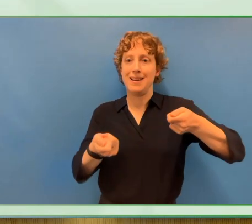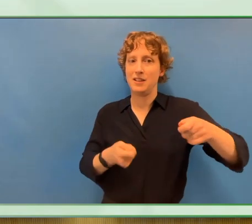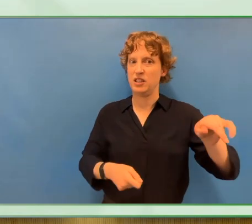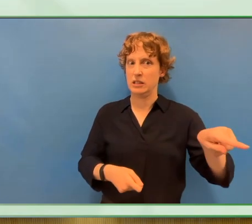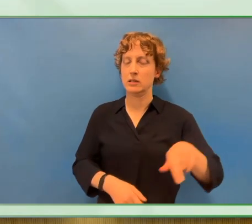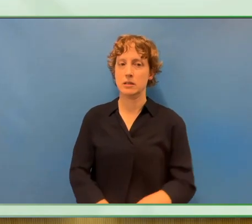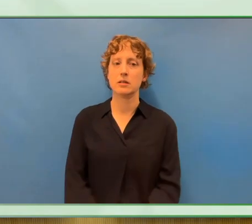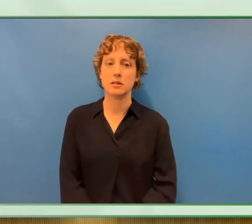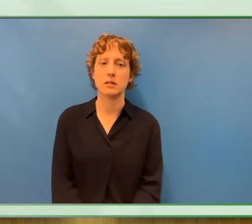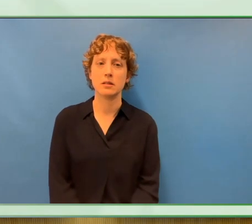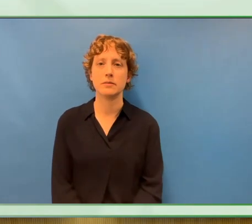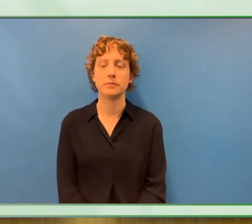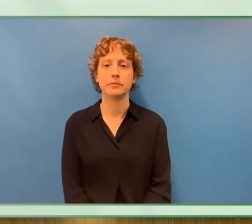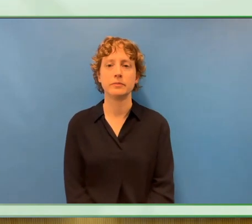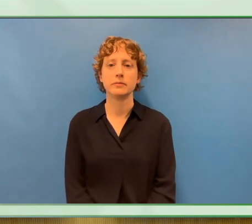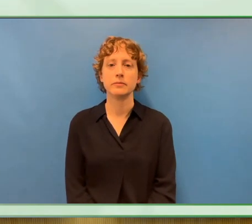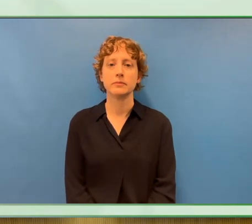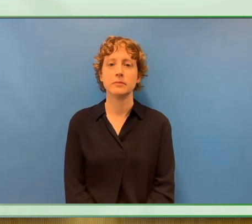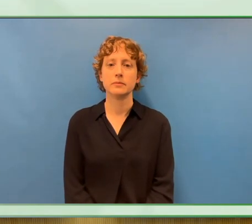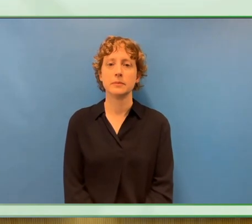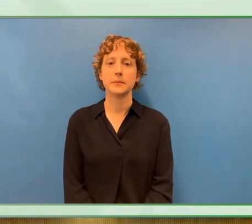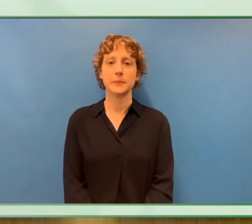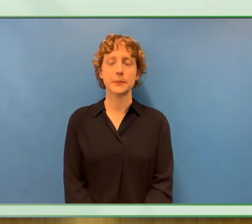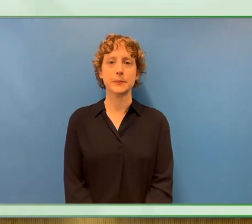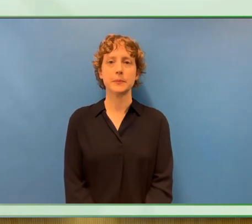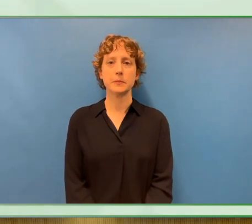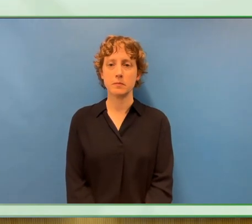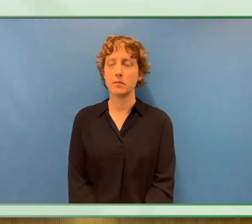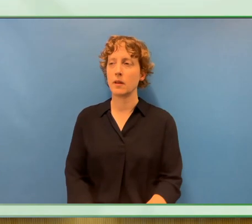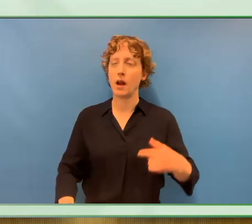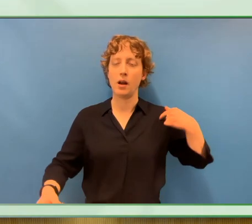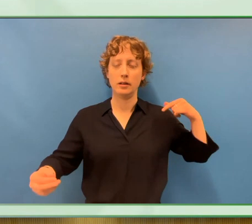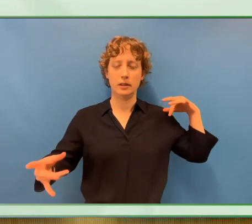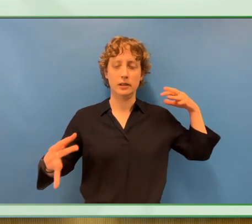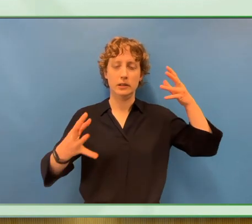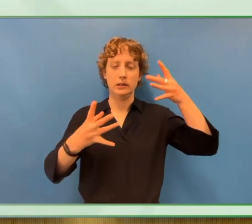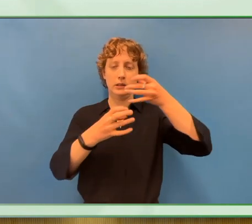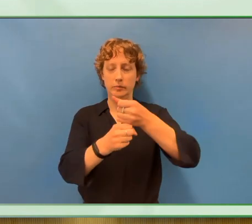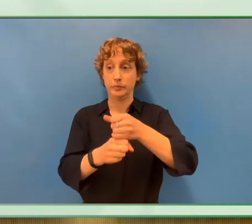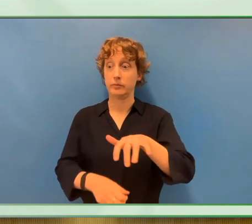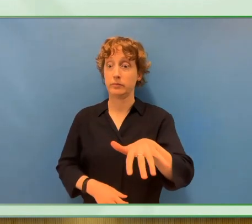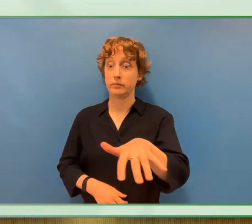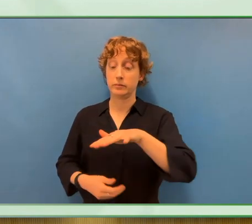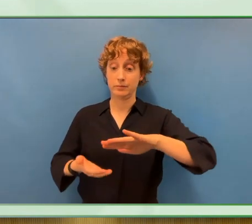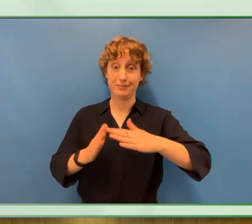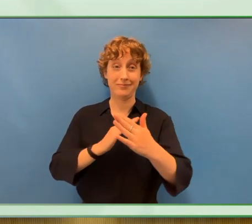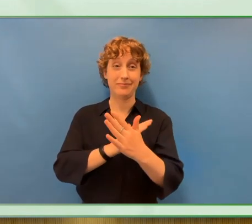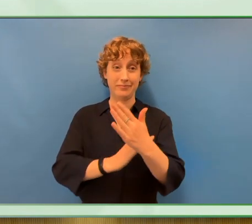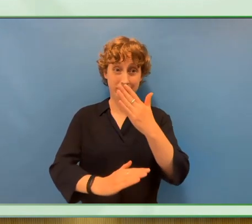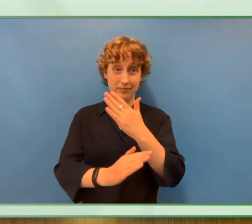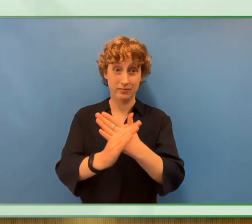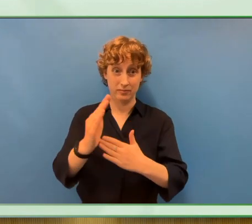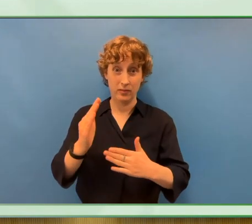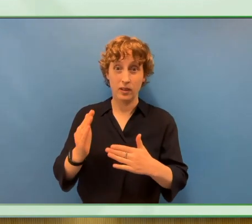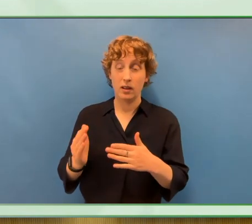going to summarize by saying, in my experience, people in the disability community spend a lot of time entering into the reality of people with